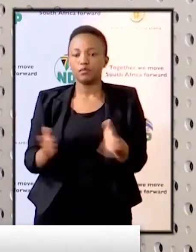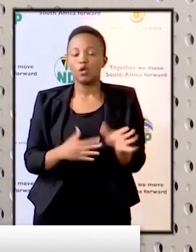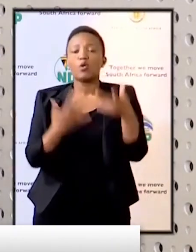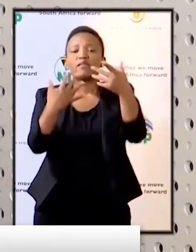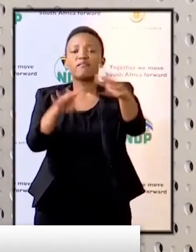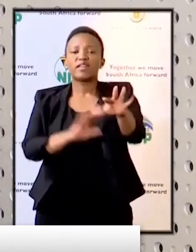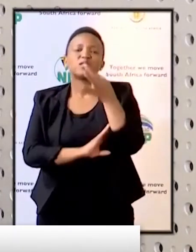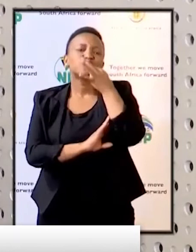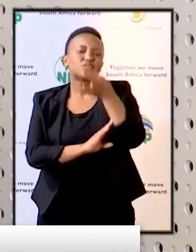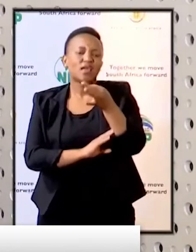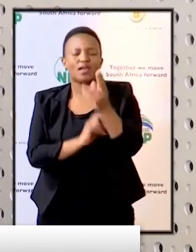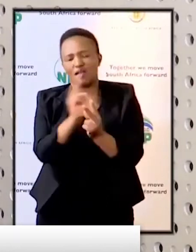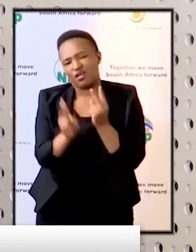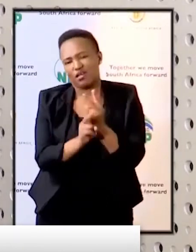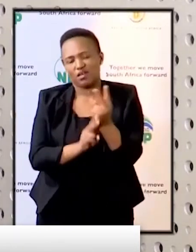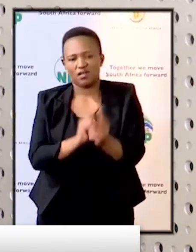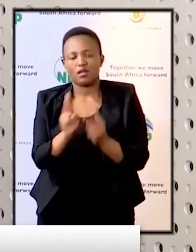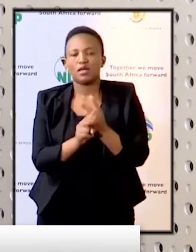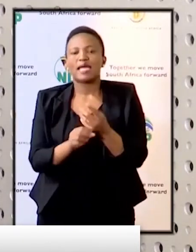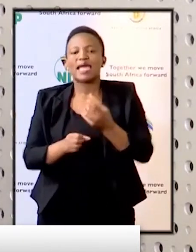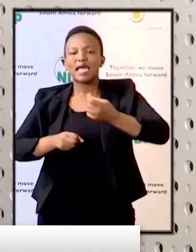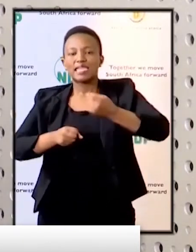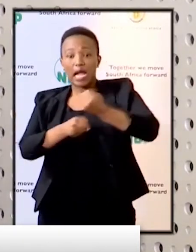repeatedly, that we will phase grades.